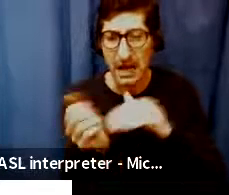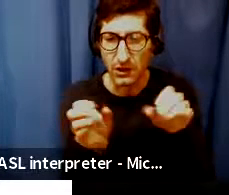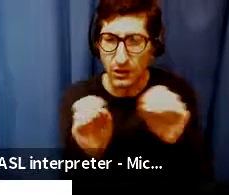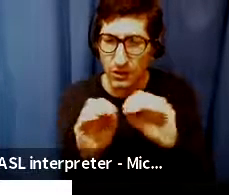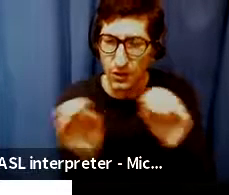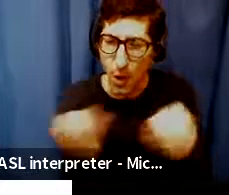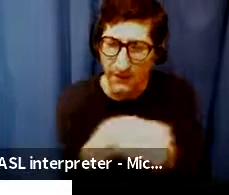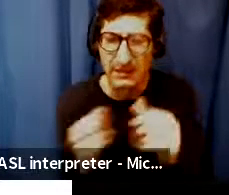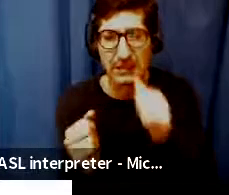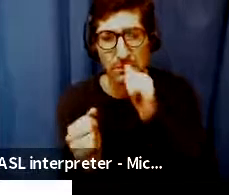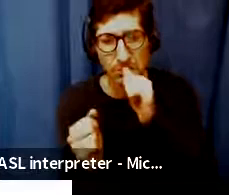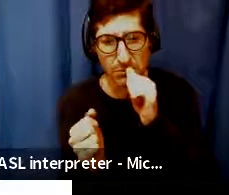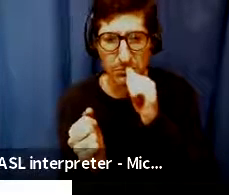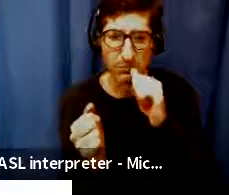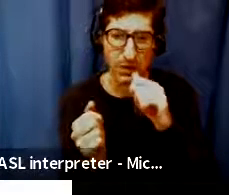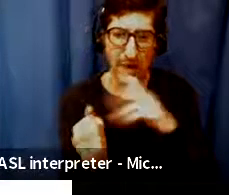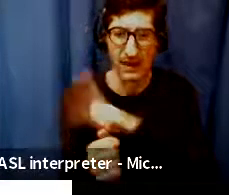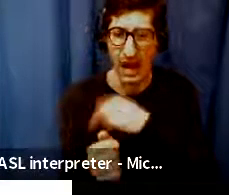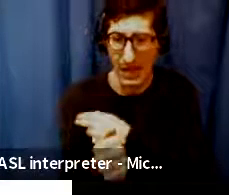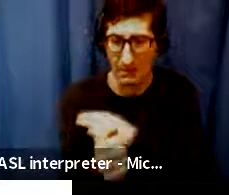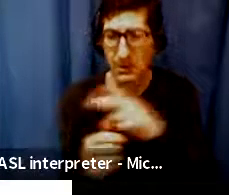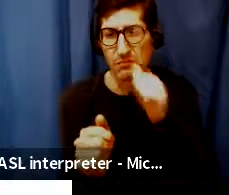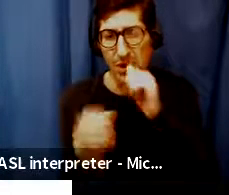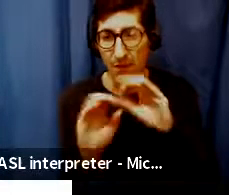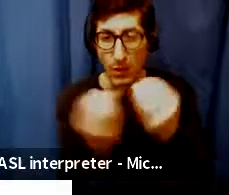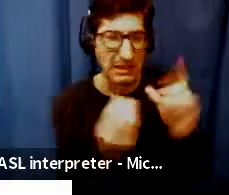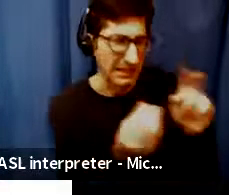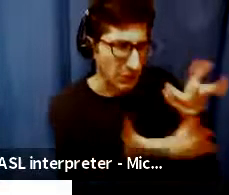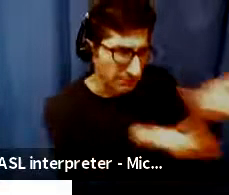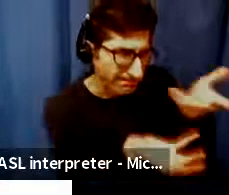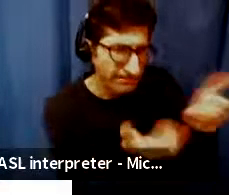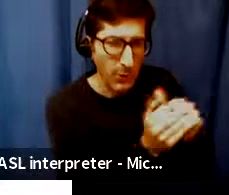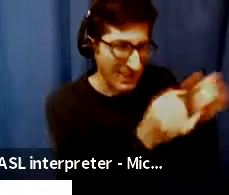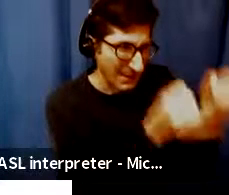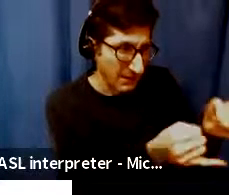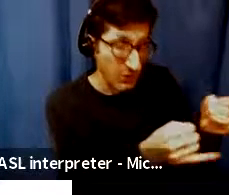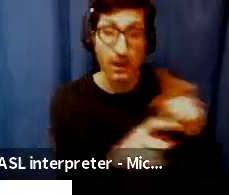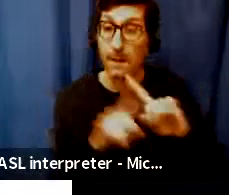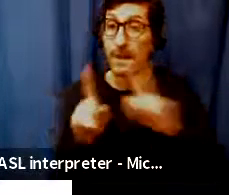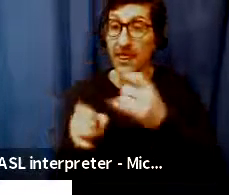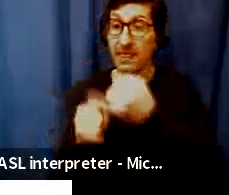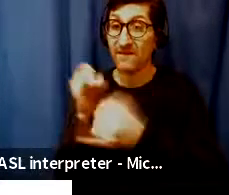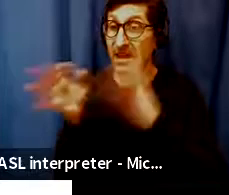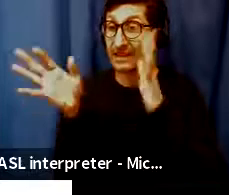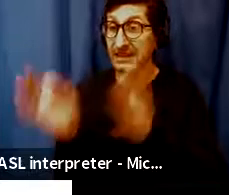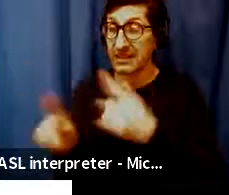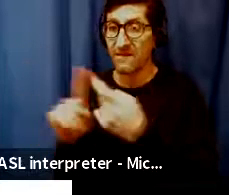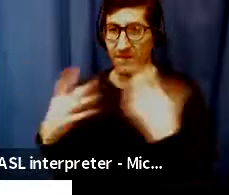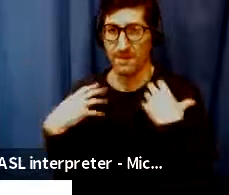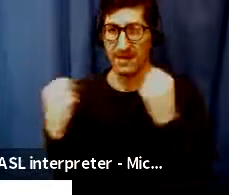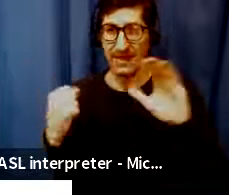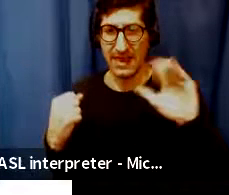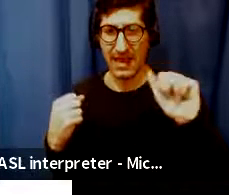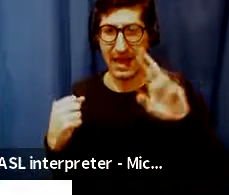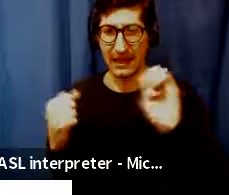individual. And then ultimately the decision rests with the healthcare provider, but the